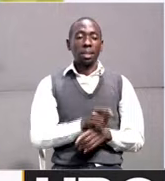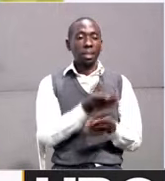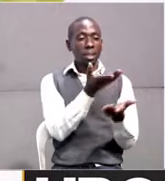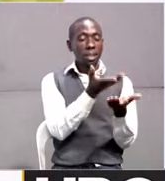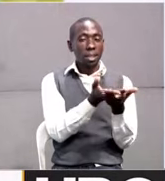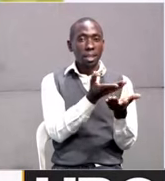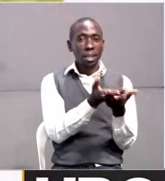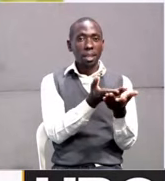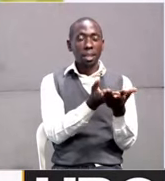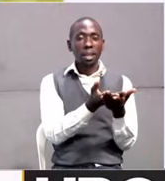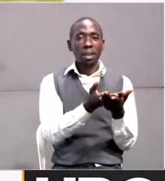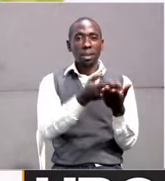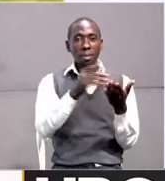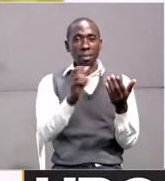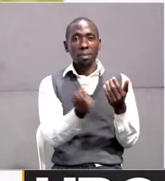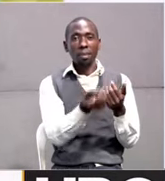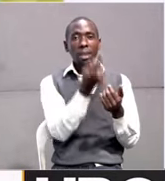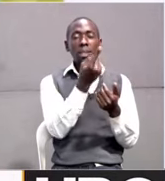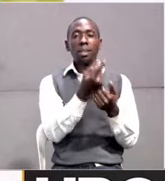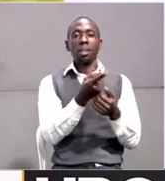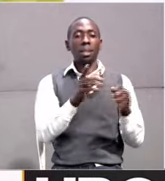the homestead incomes,